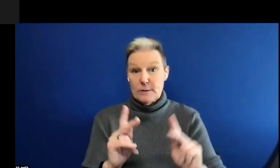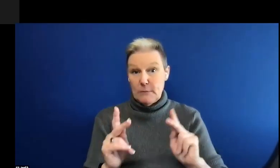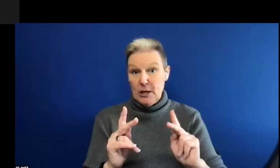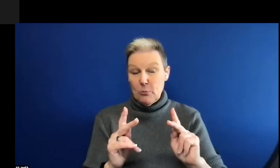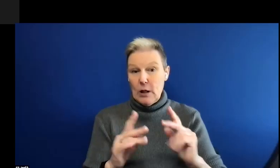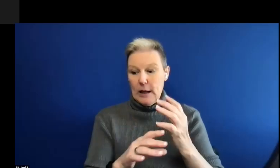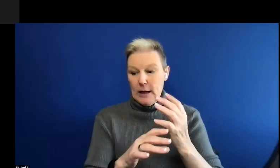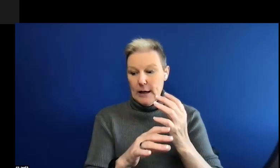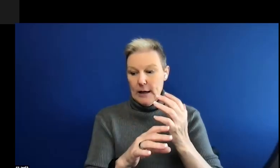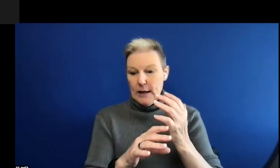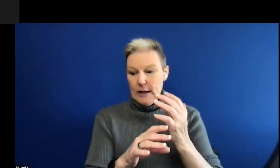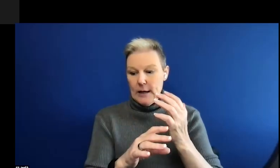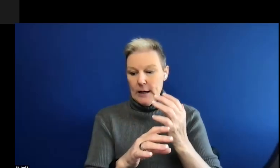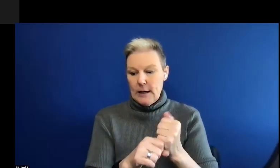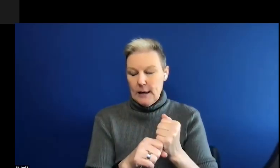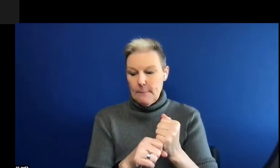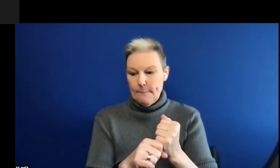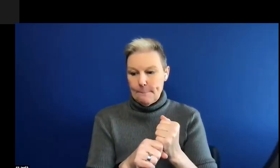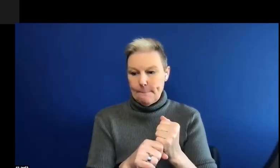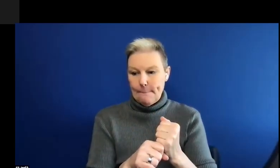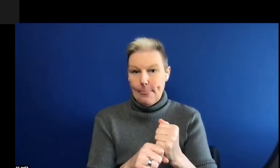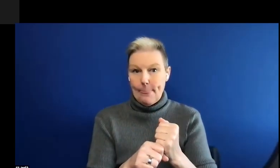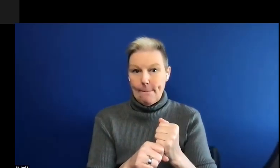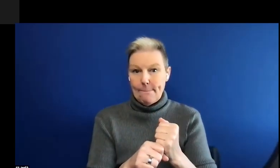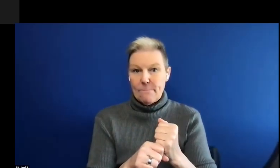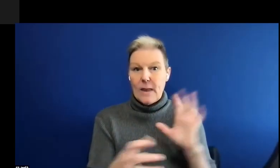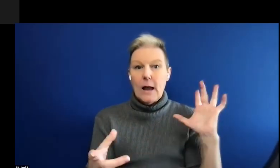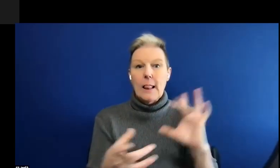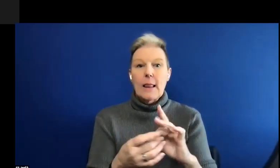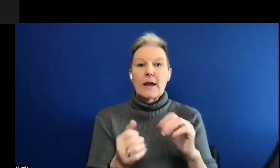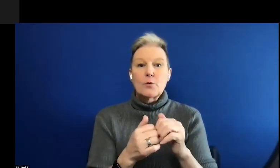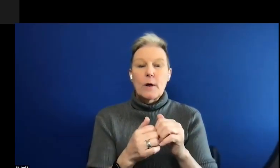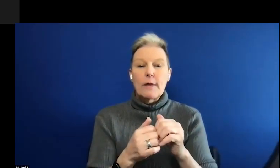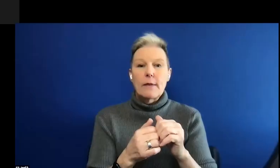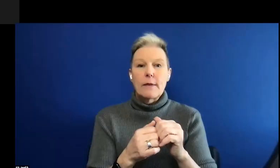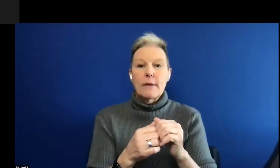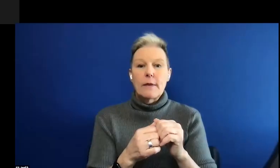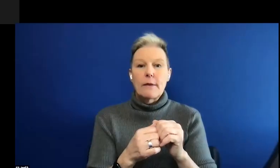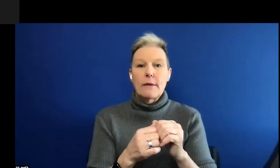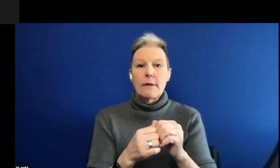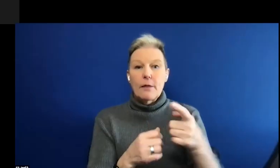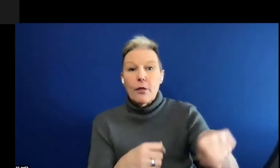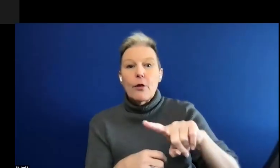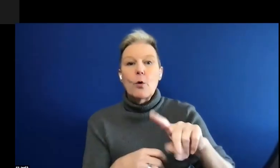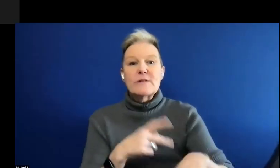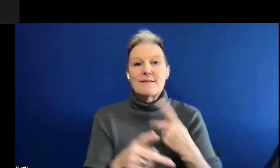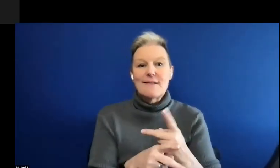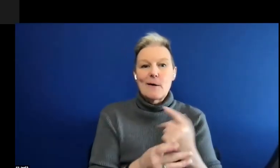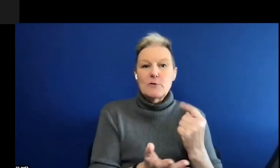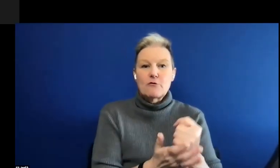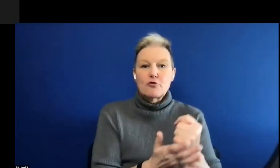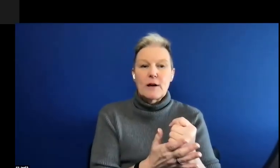get uh, uh, get linked with those types of